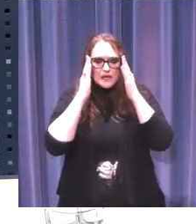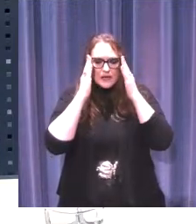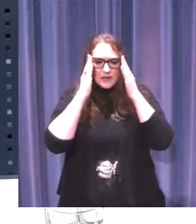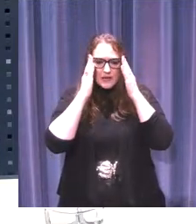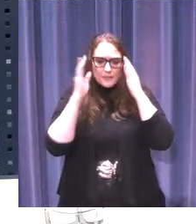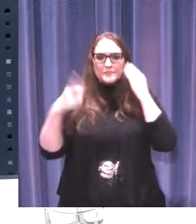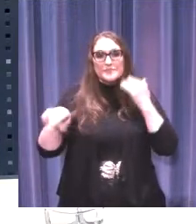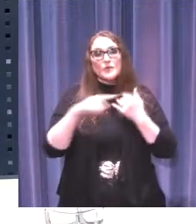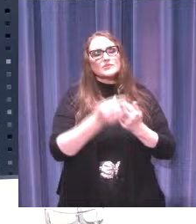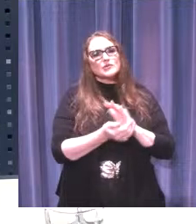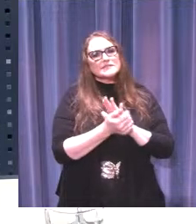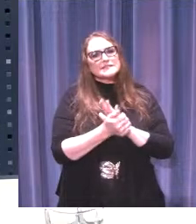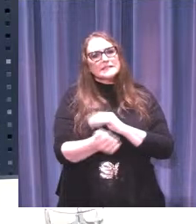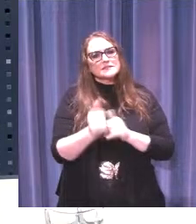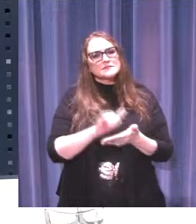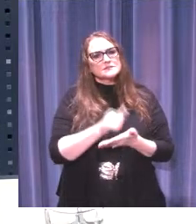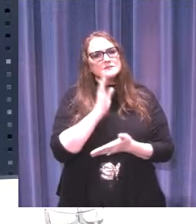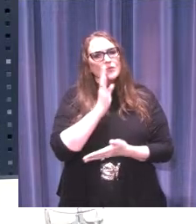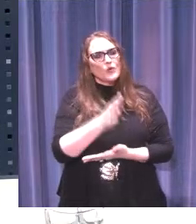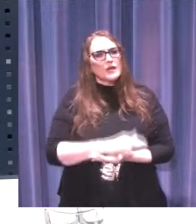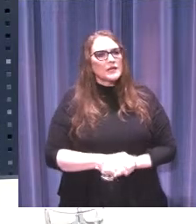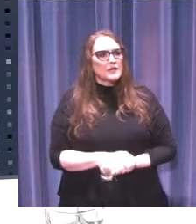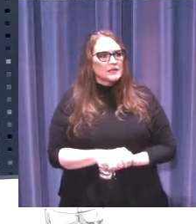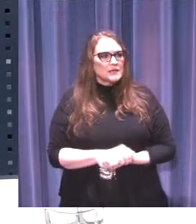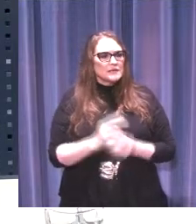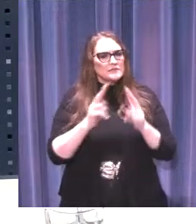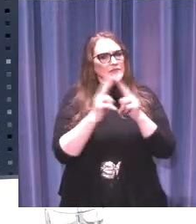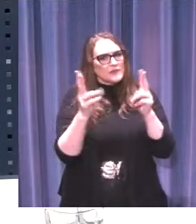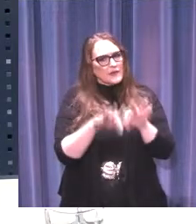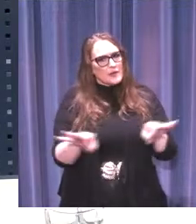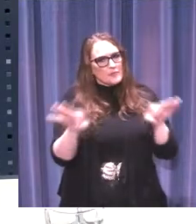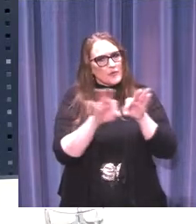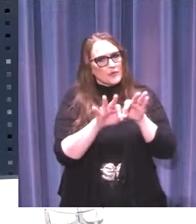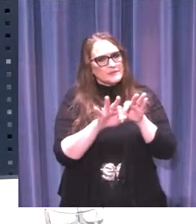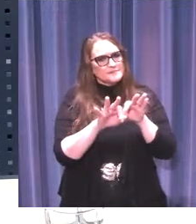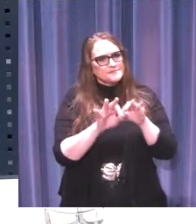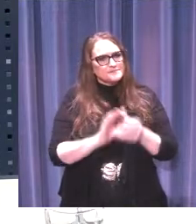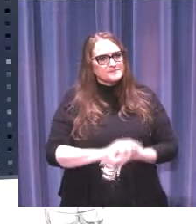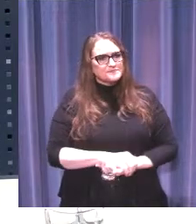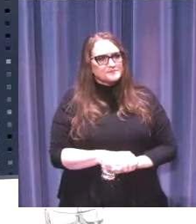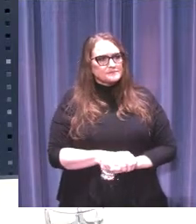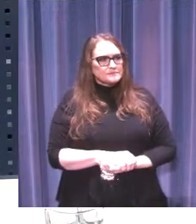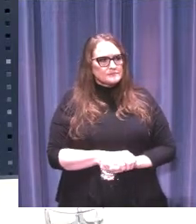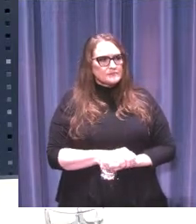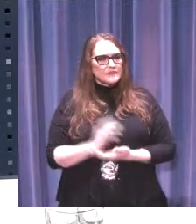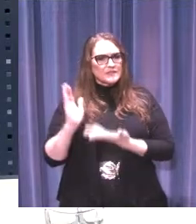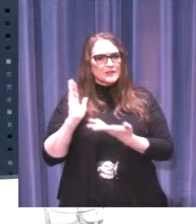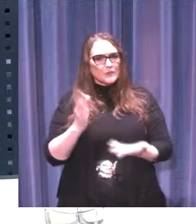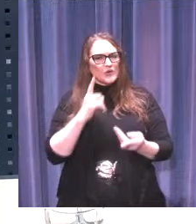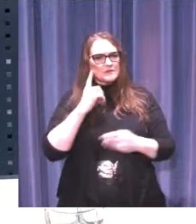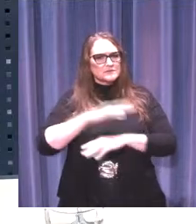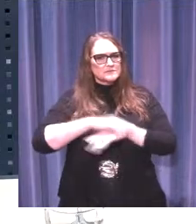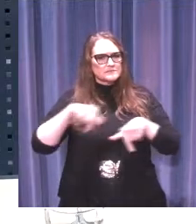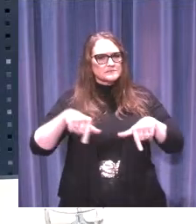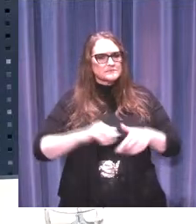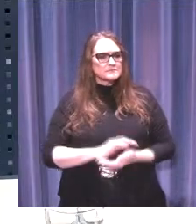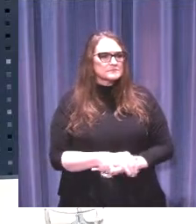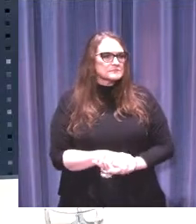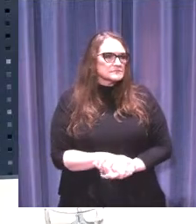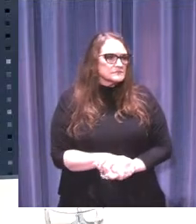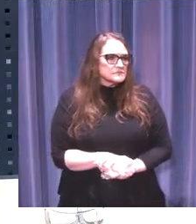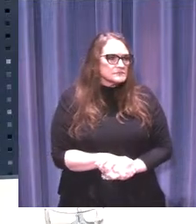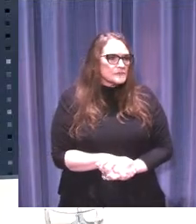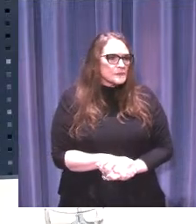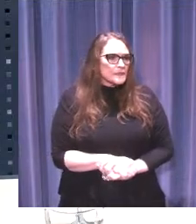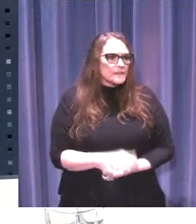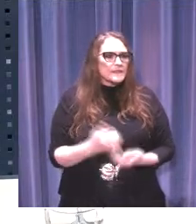those are skill sets that will be very important to bring to the table.